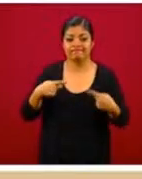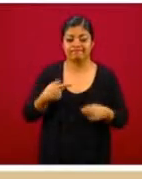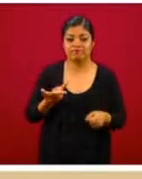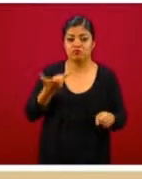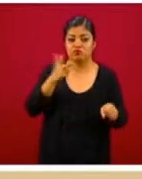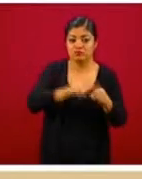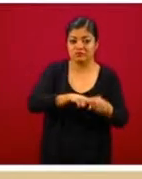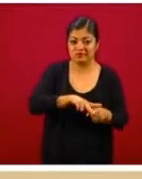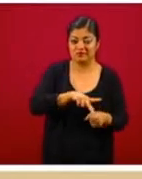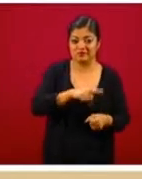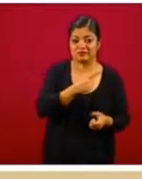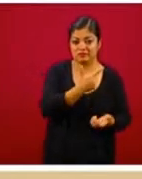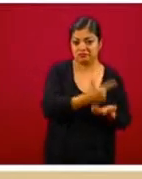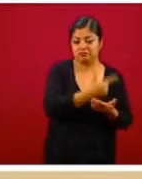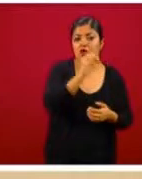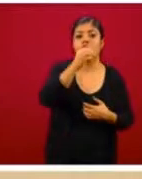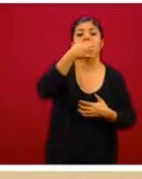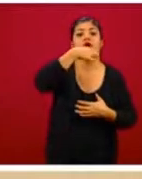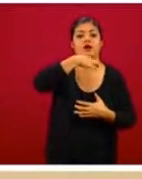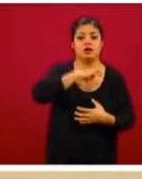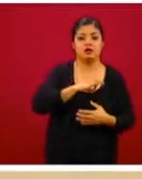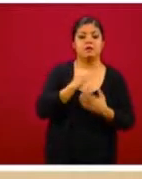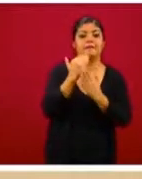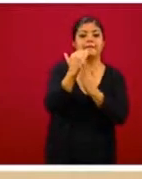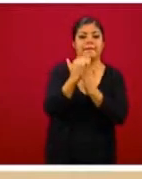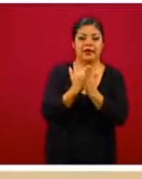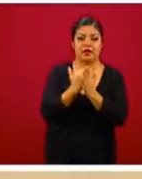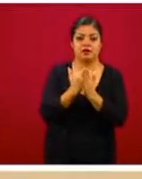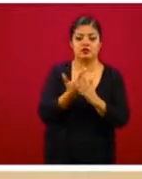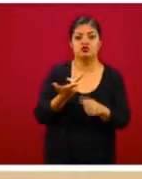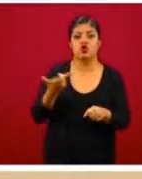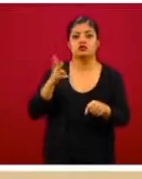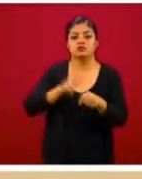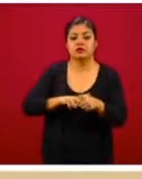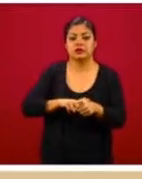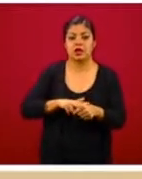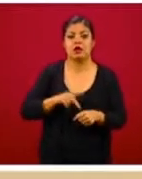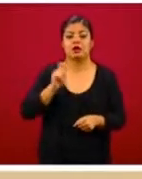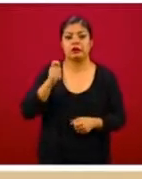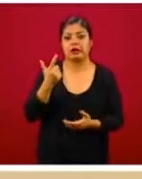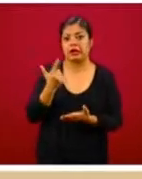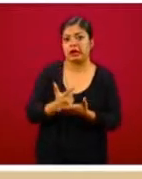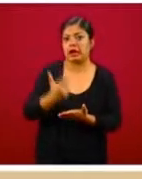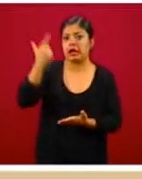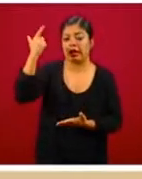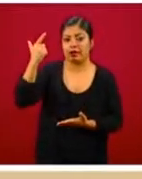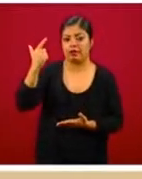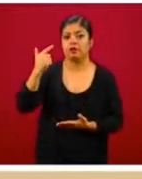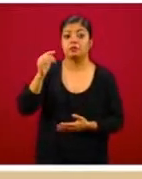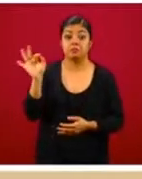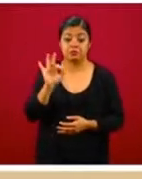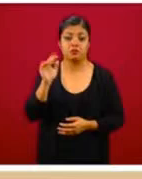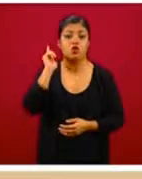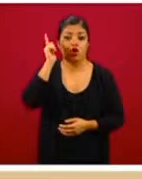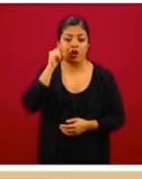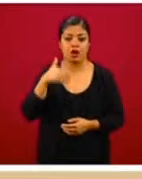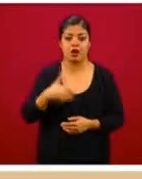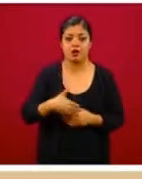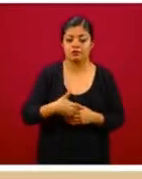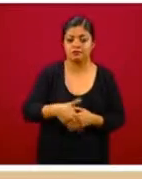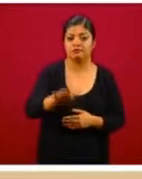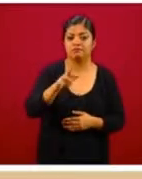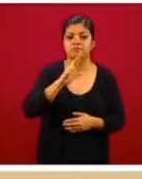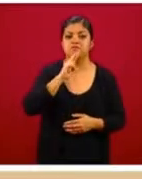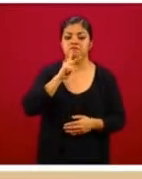22 in terms of the positivity rate with respect to patients that are intubated compared